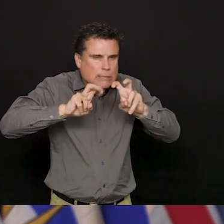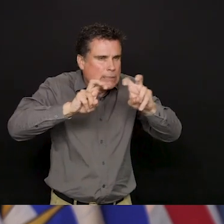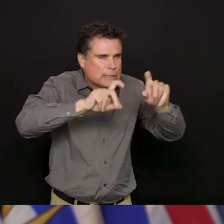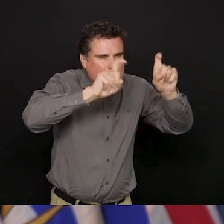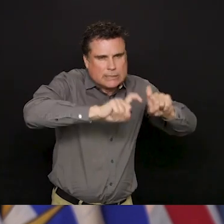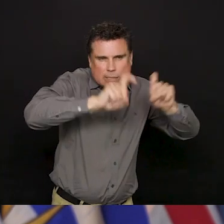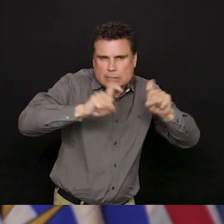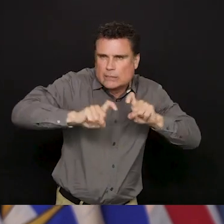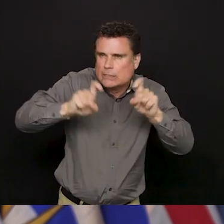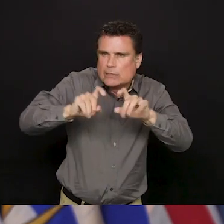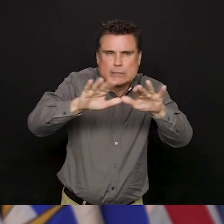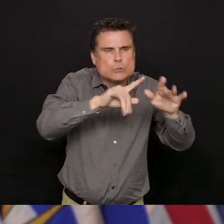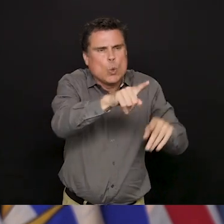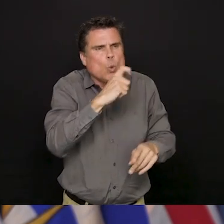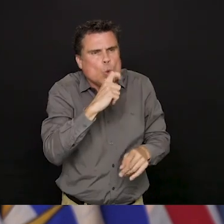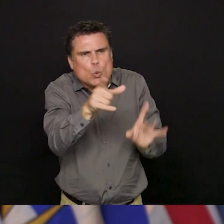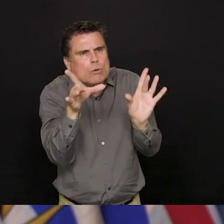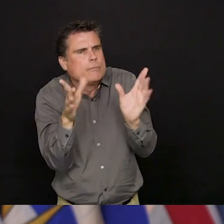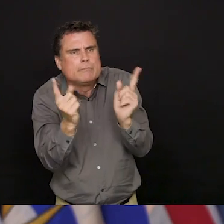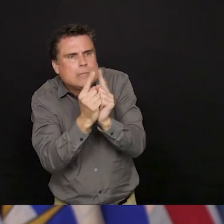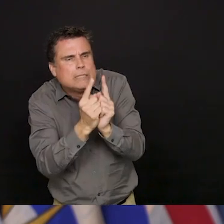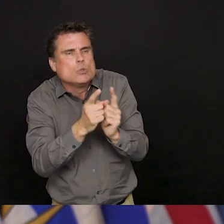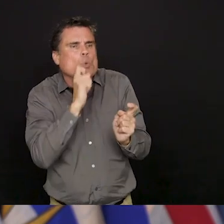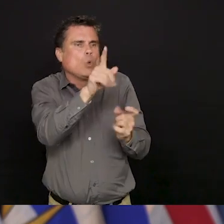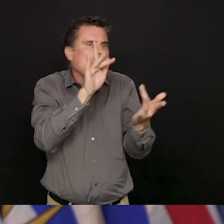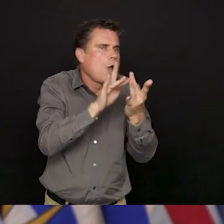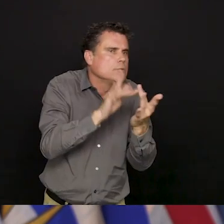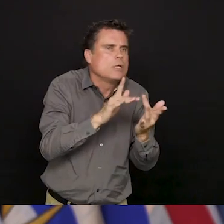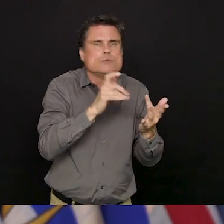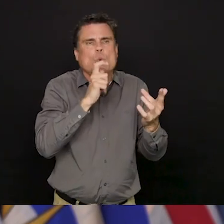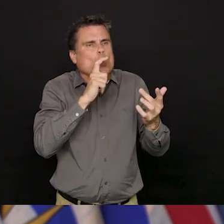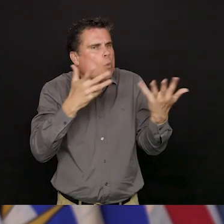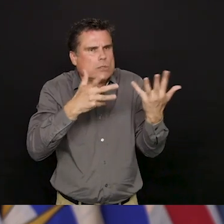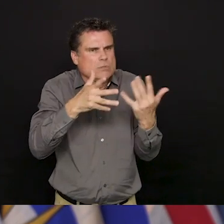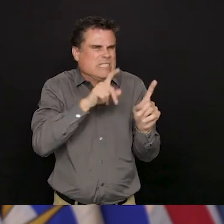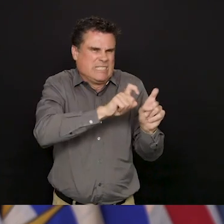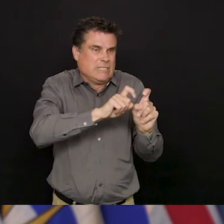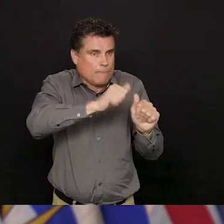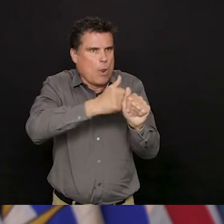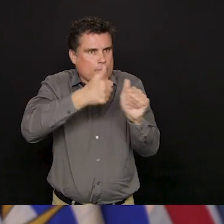what's going on. Srishti Gangdev, CKNW.